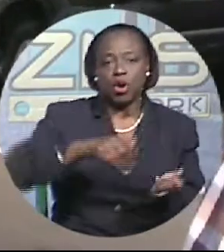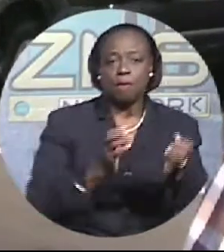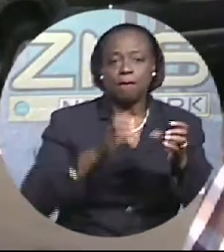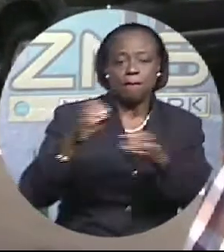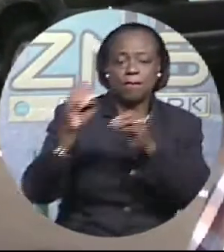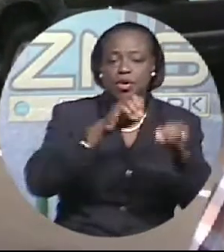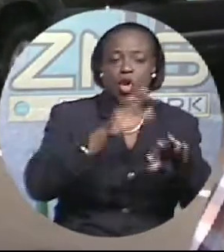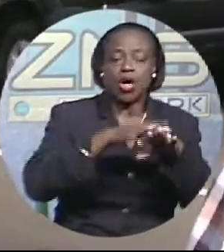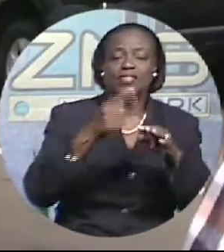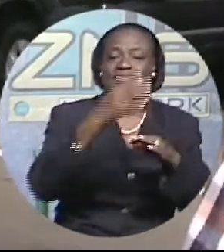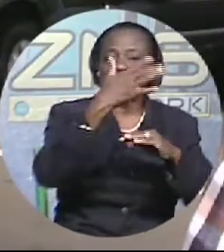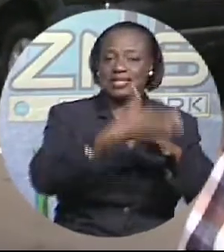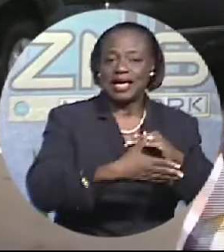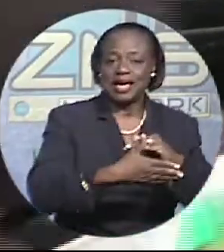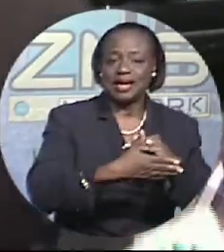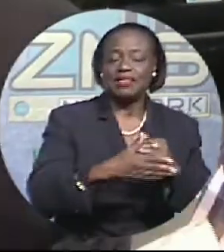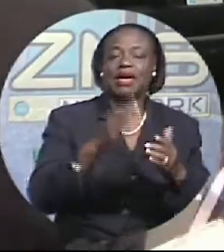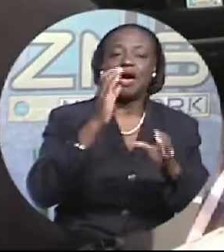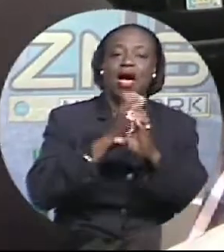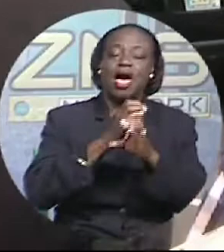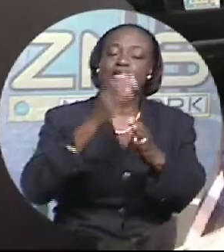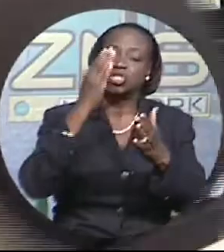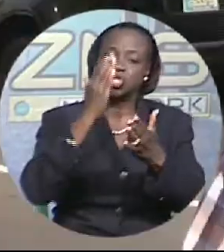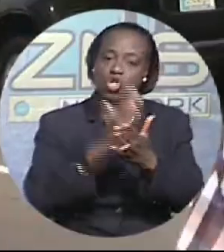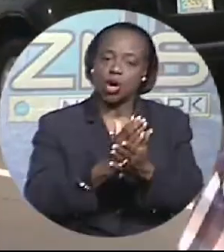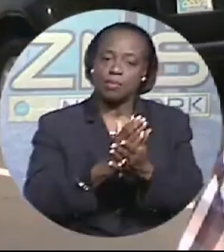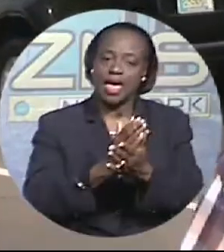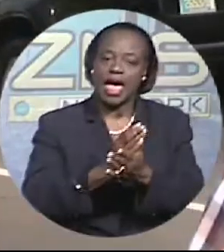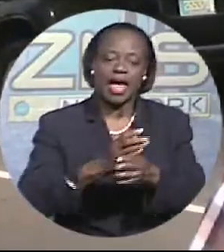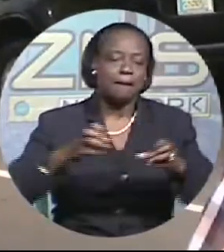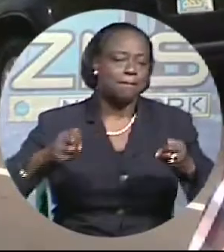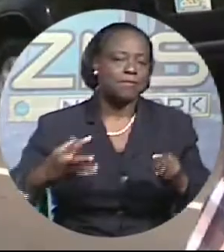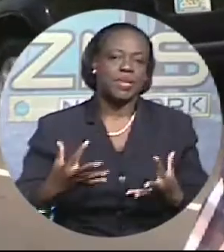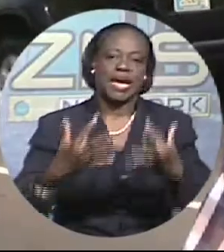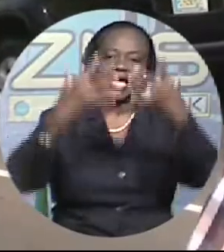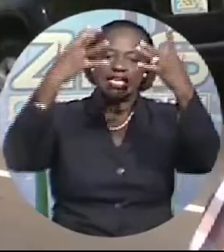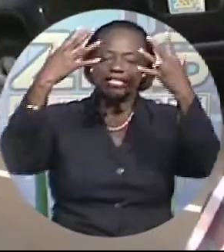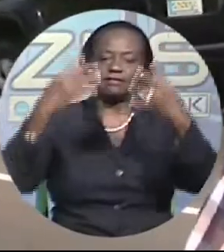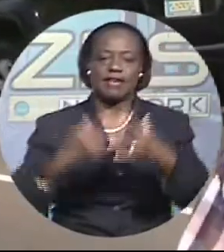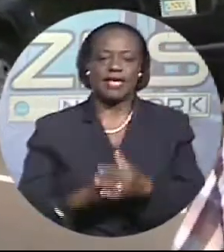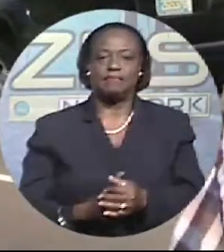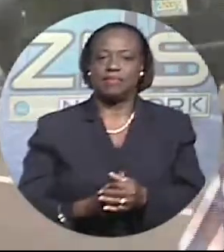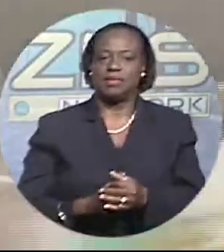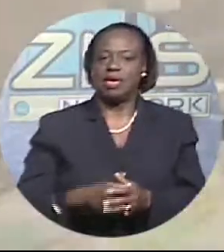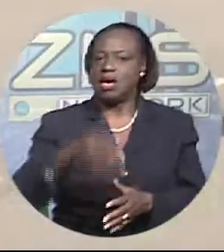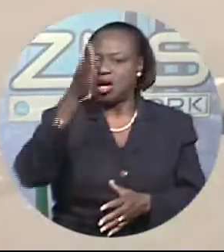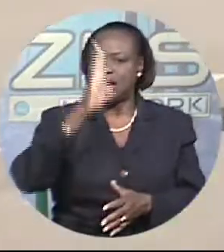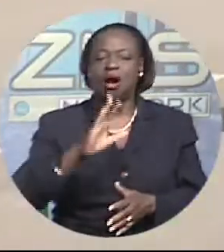was completely engulfed in flames. So you got out just in the nick of time? Literally, just in the nick of time. God is good.